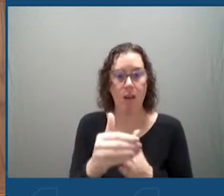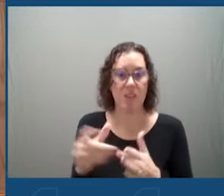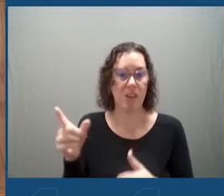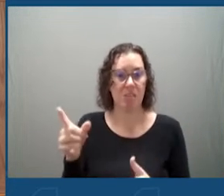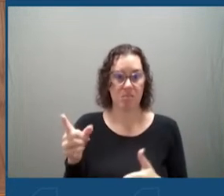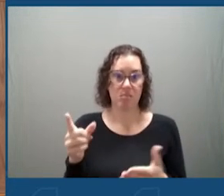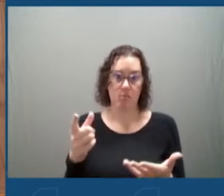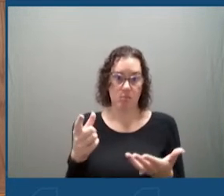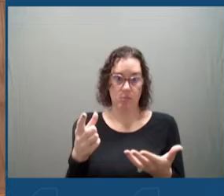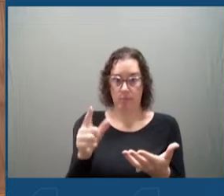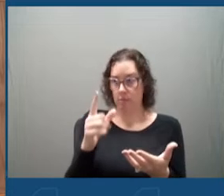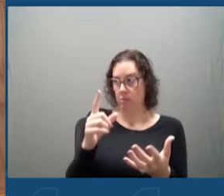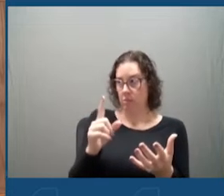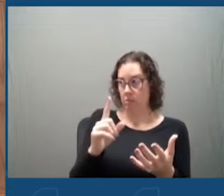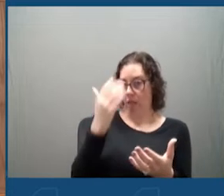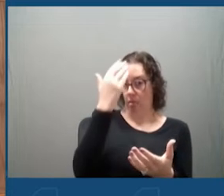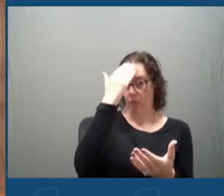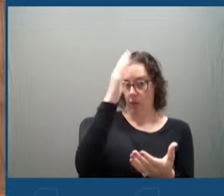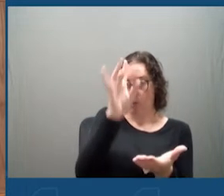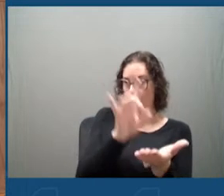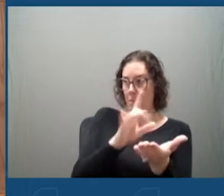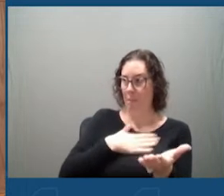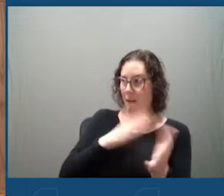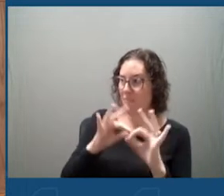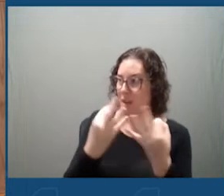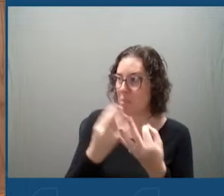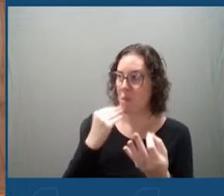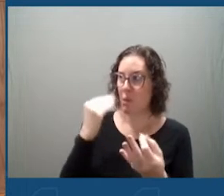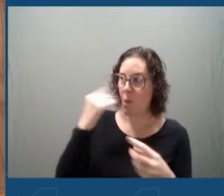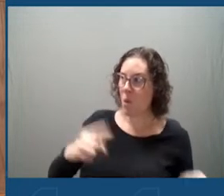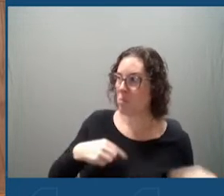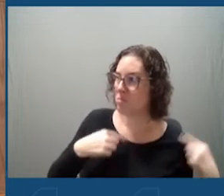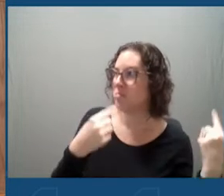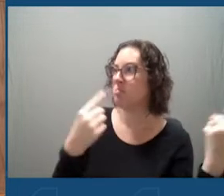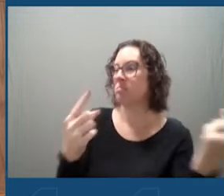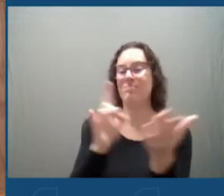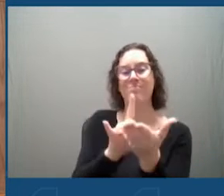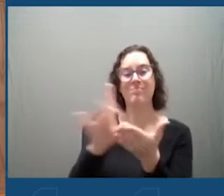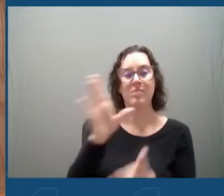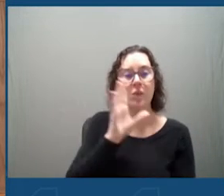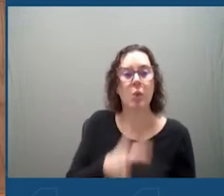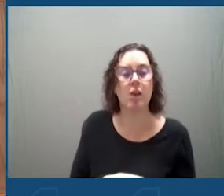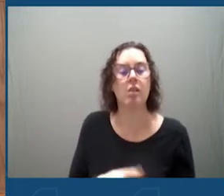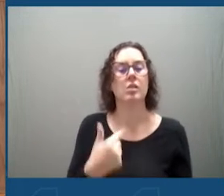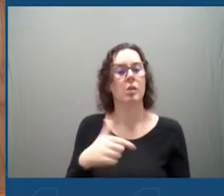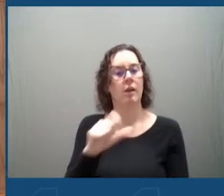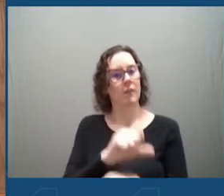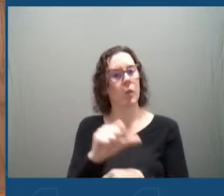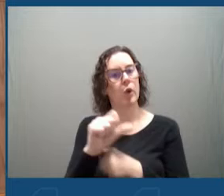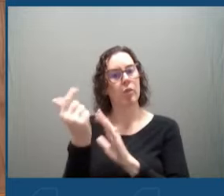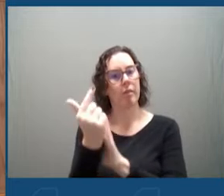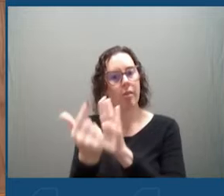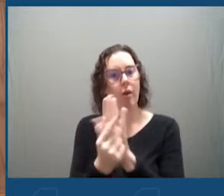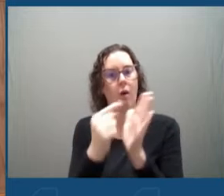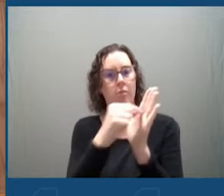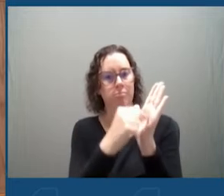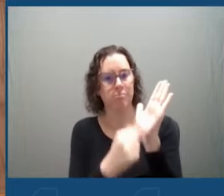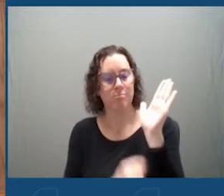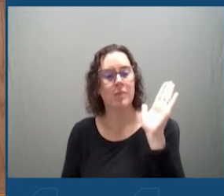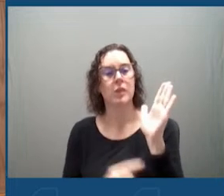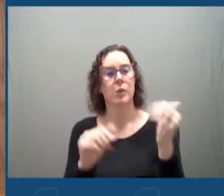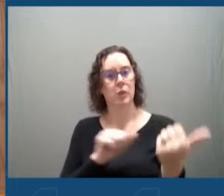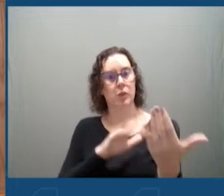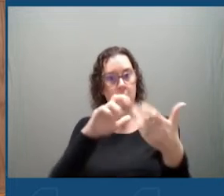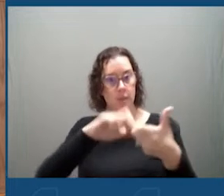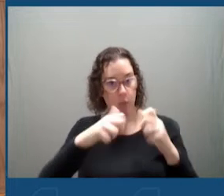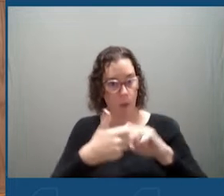of eviction from their family home. And that is why I work on this legislation to address this problem and to empower New